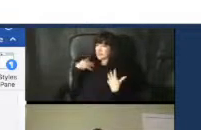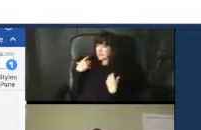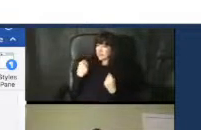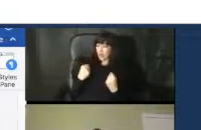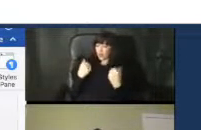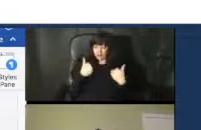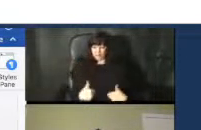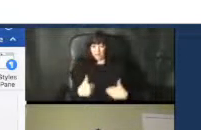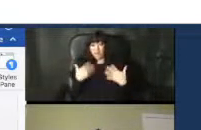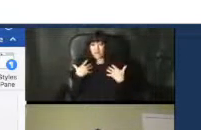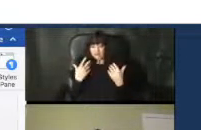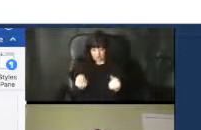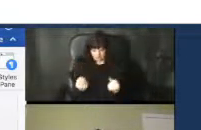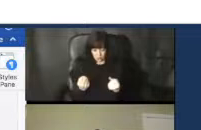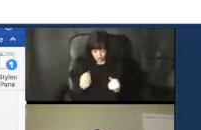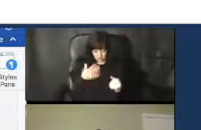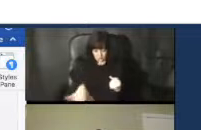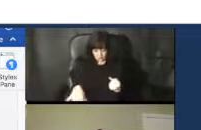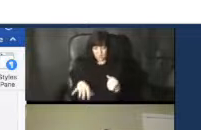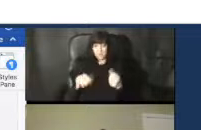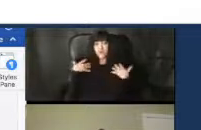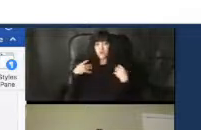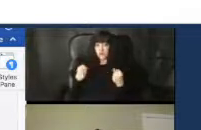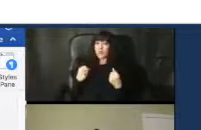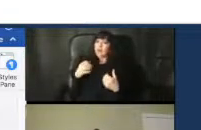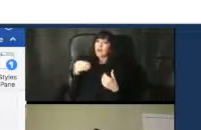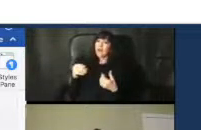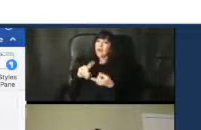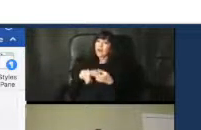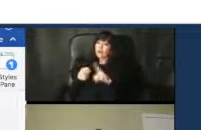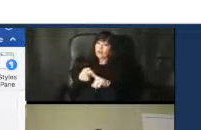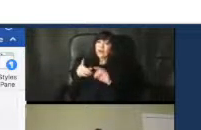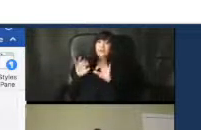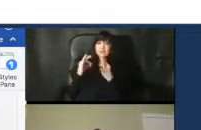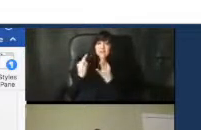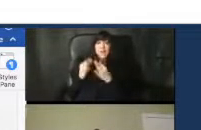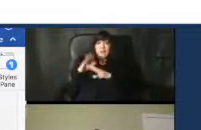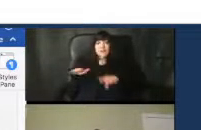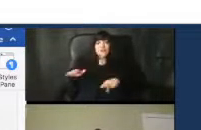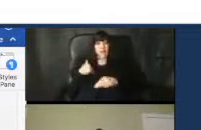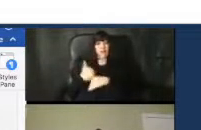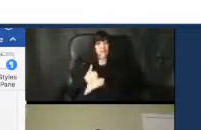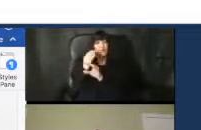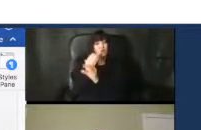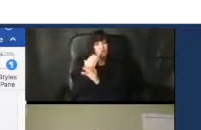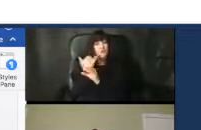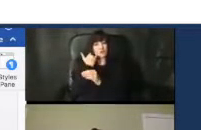crisis line for children and their families. Barbara mentioned the things that